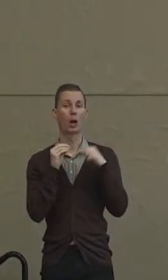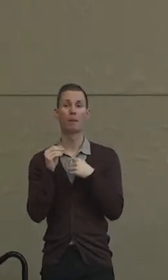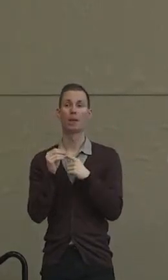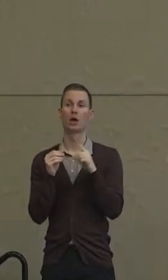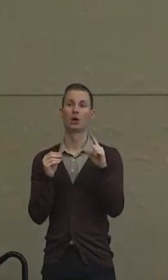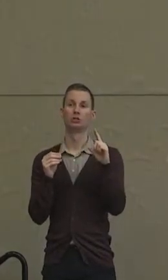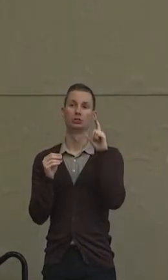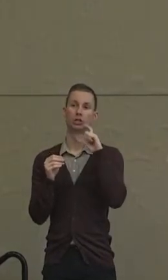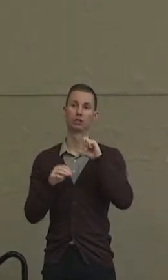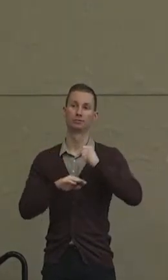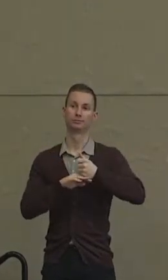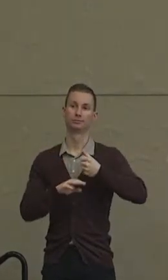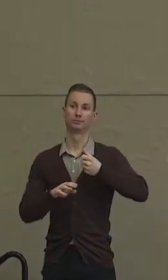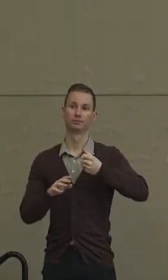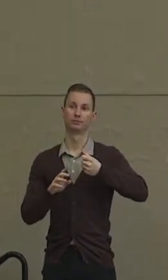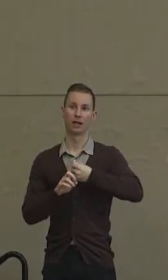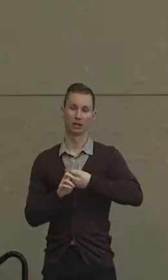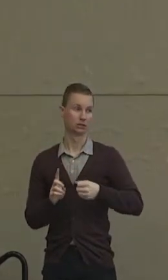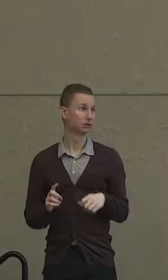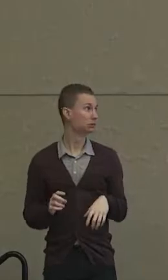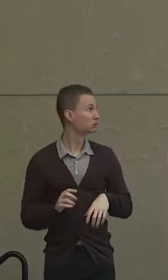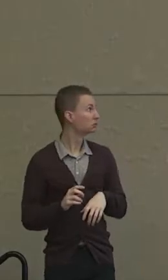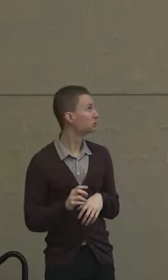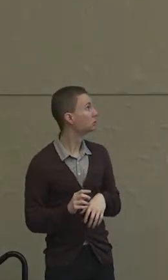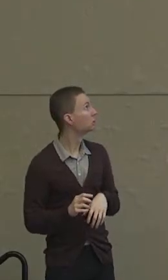gender-based violence.